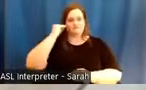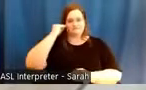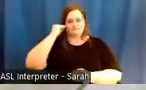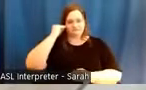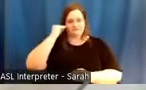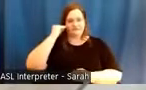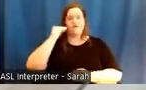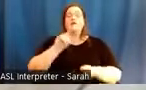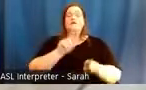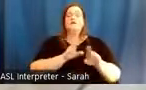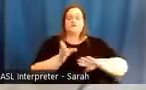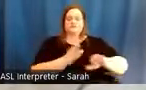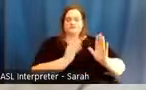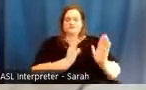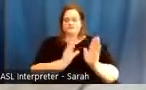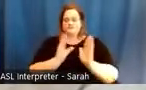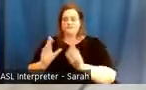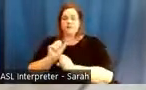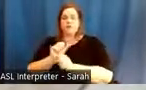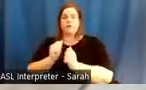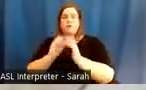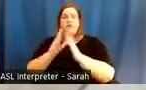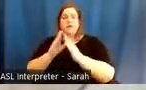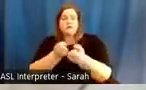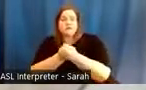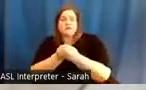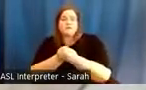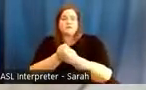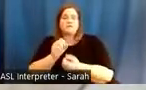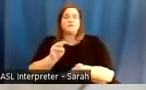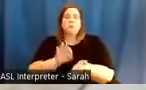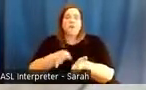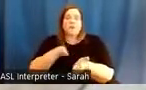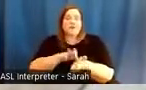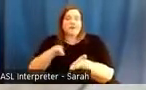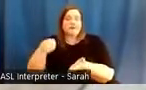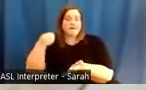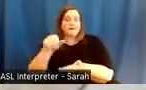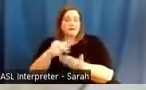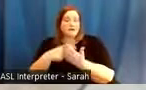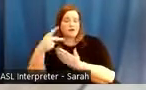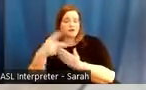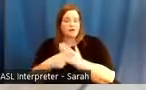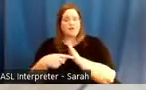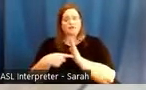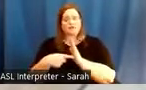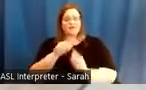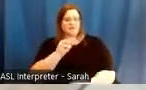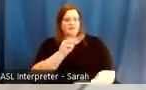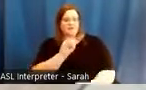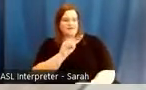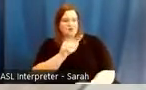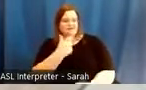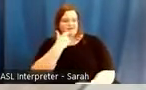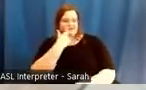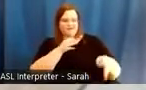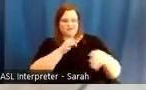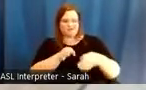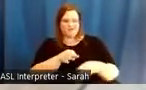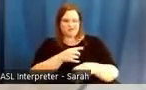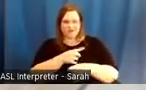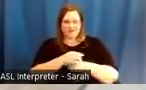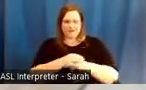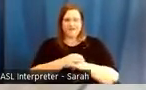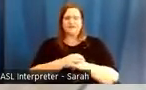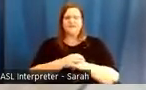with individuals to access housing supports through Medicaid-funded programs, like the ones Monica just described. But part